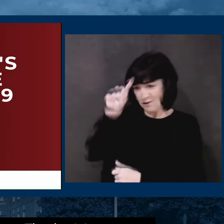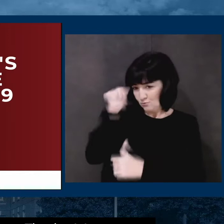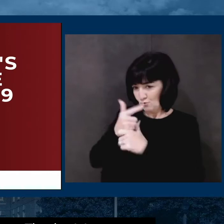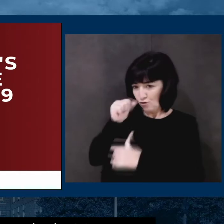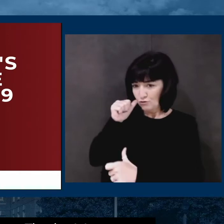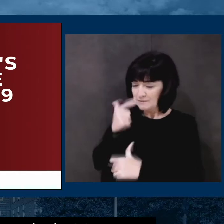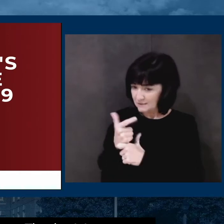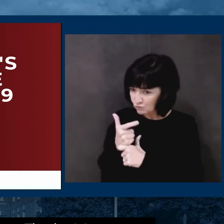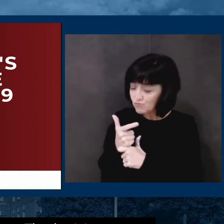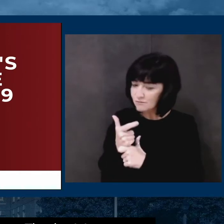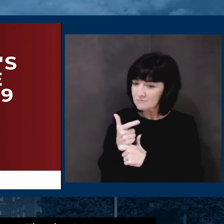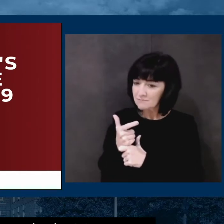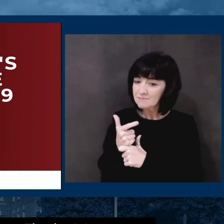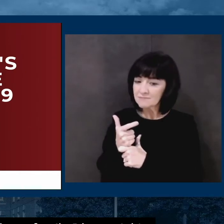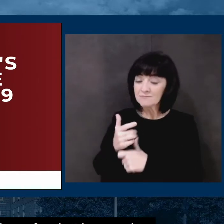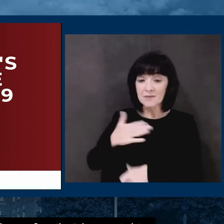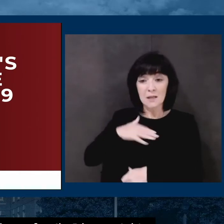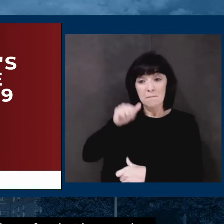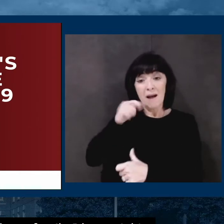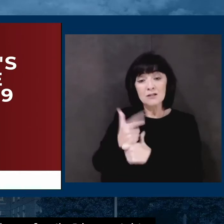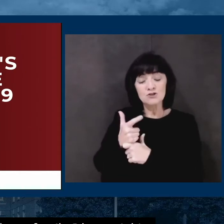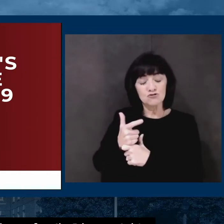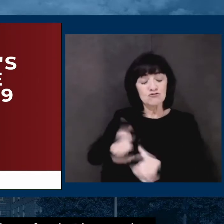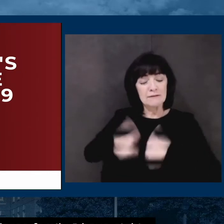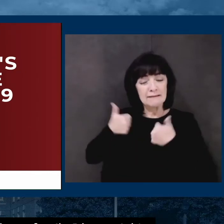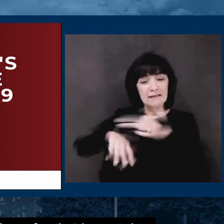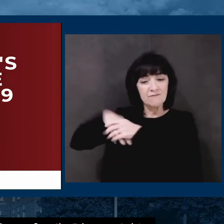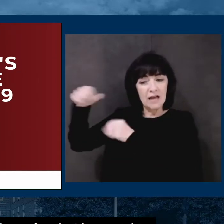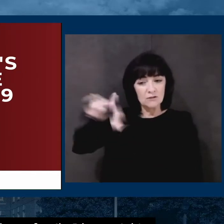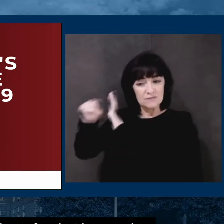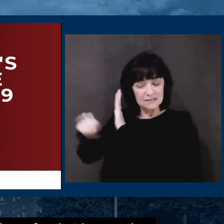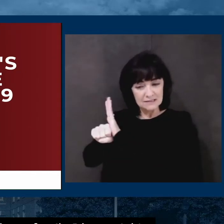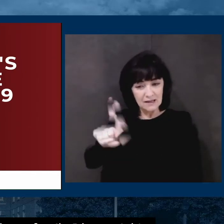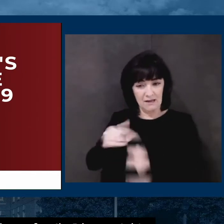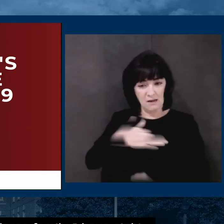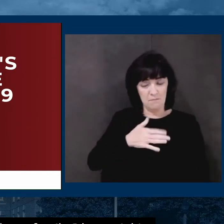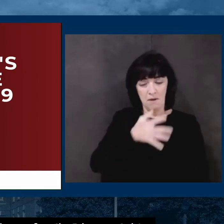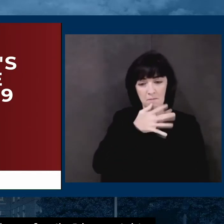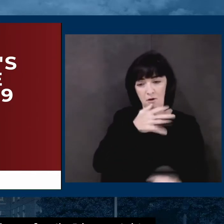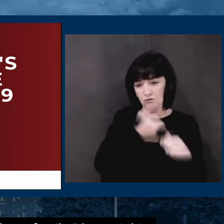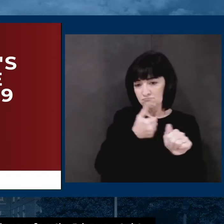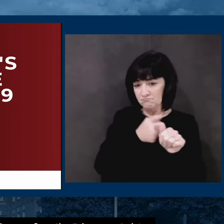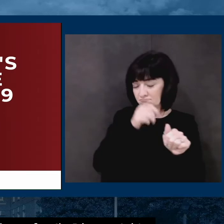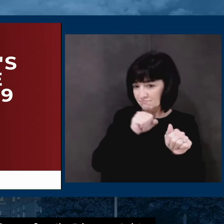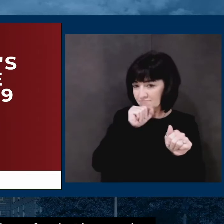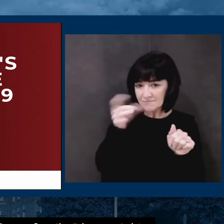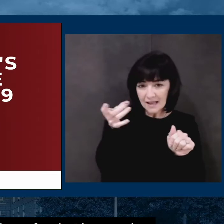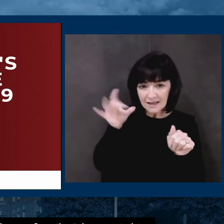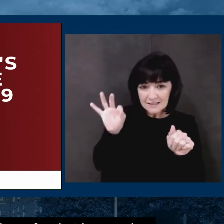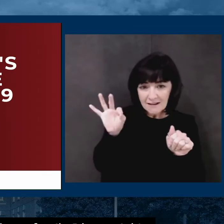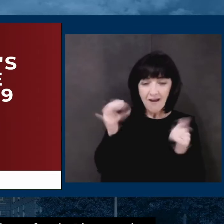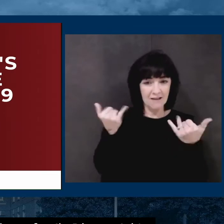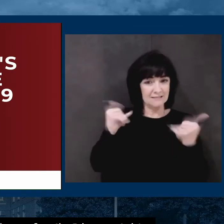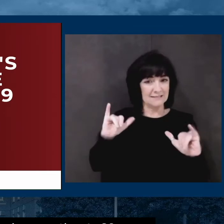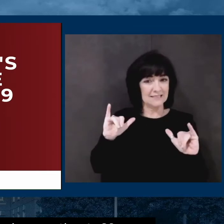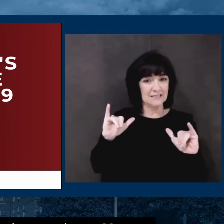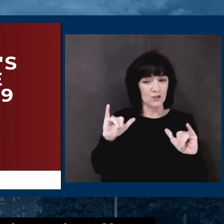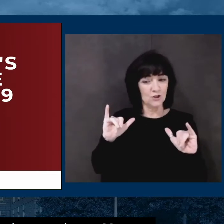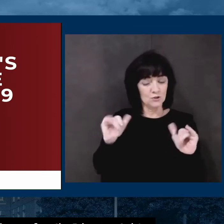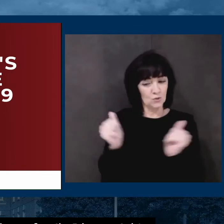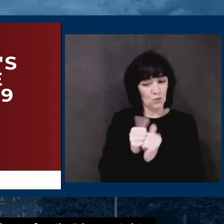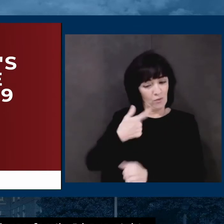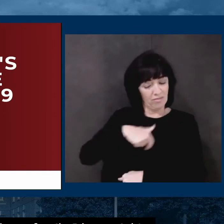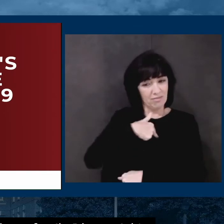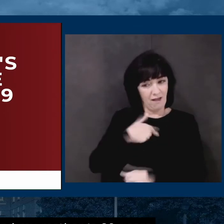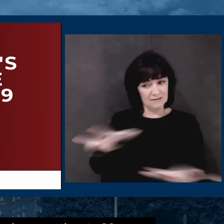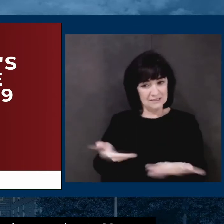my sisters live out of state. My mother, who's 89 years old, is still here with us. But given